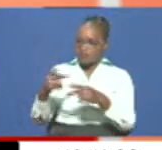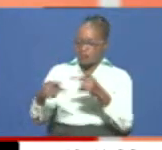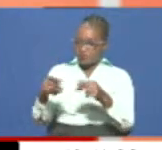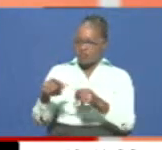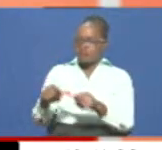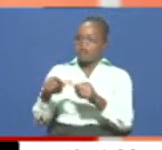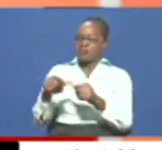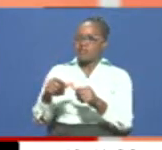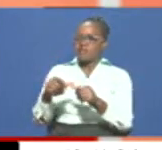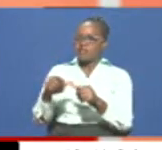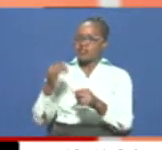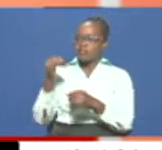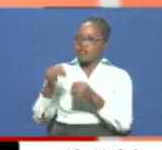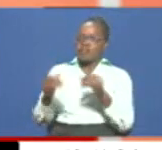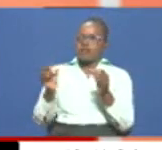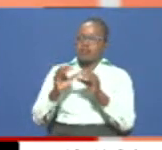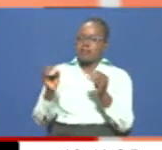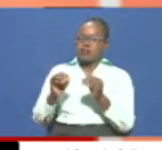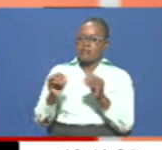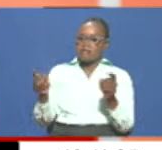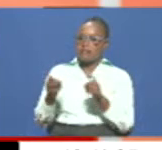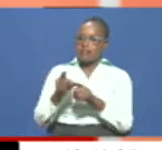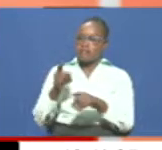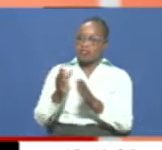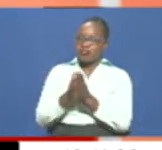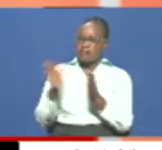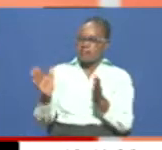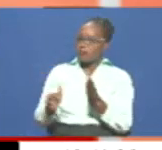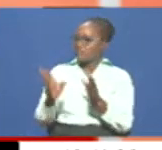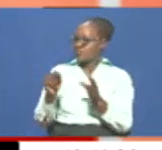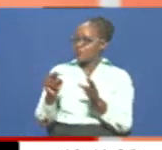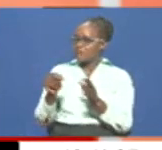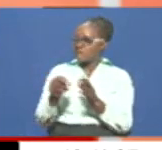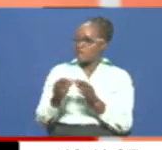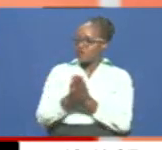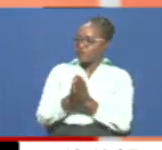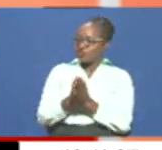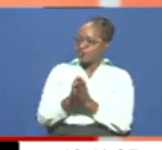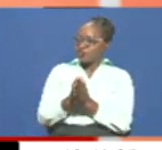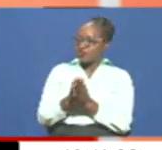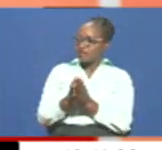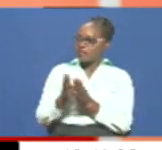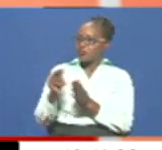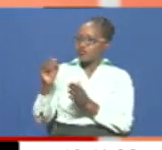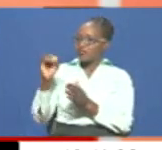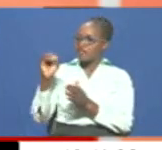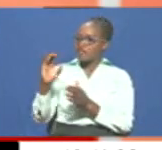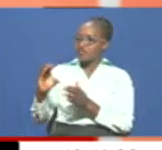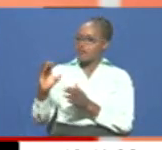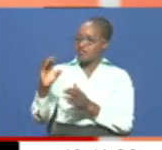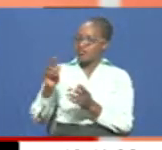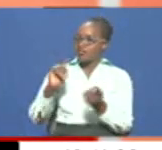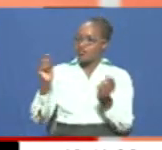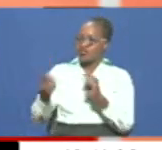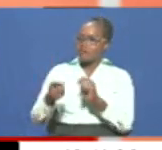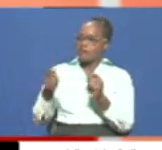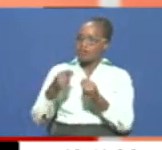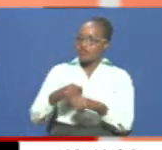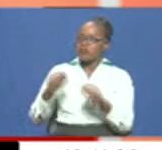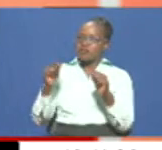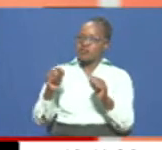one-off or a short period. It's a long term, because once the National Olympic Committee is transformed to be able